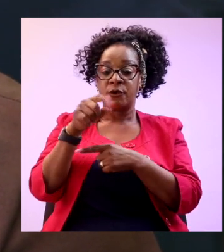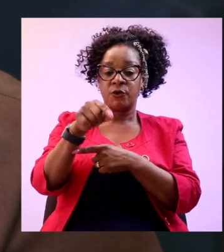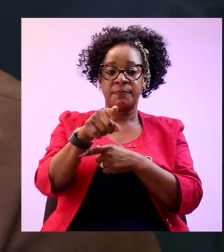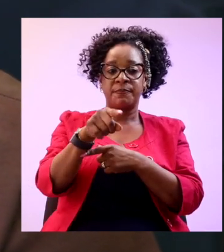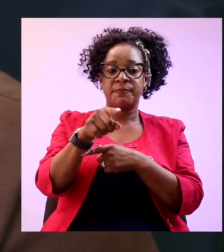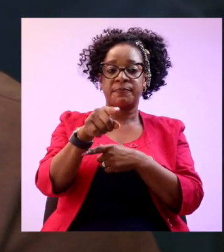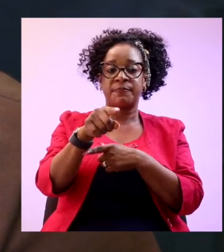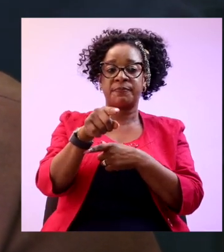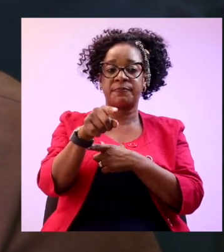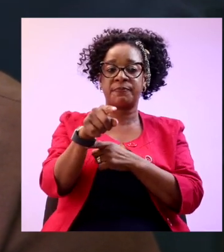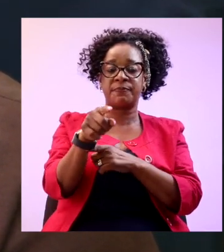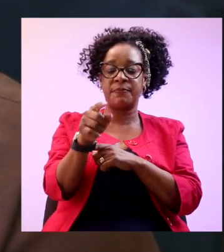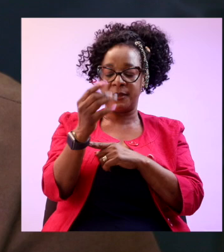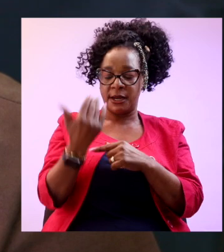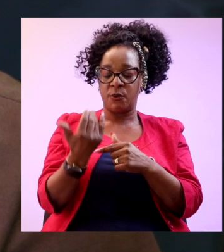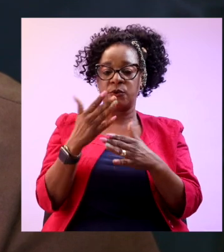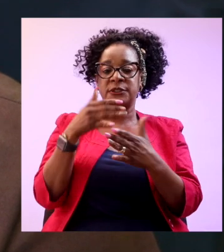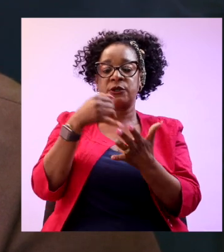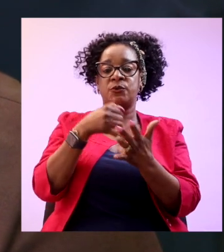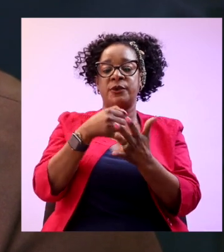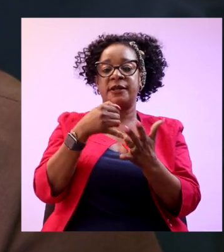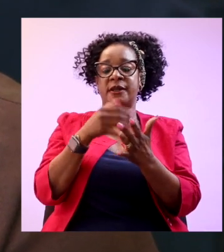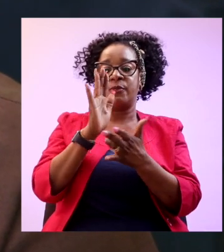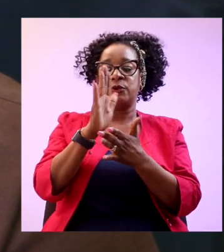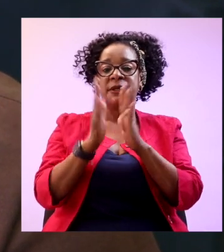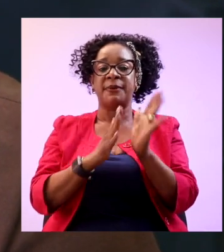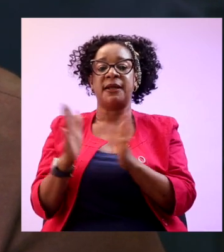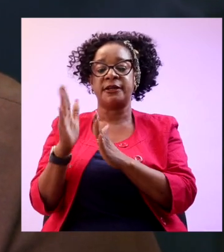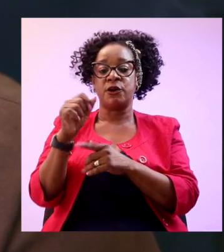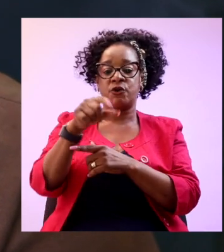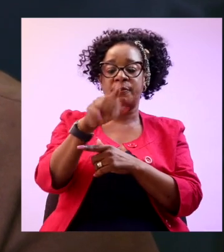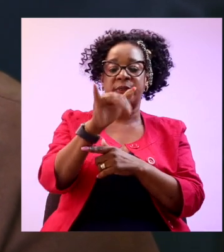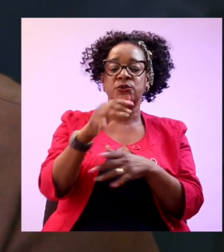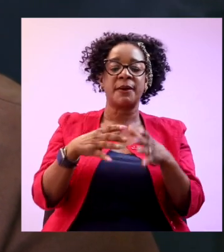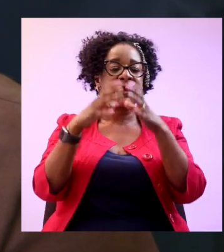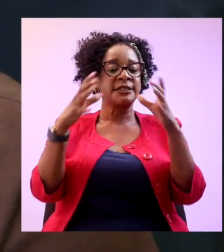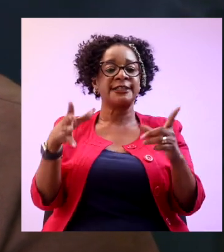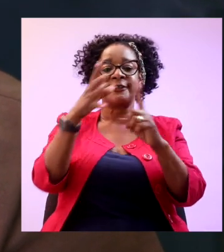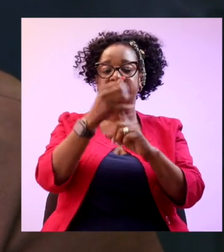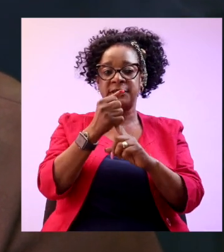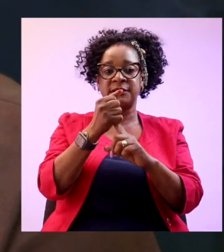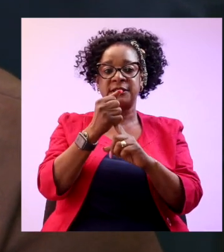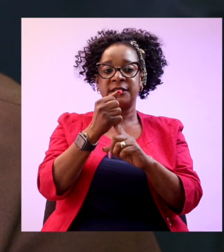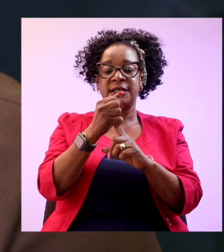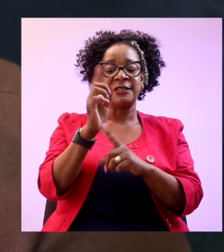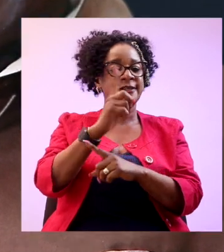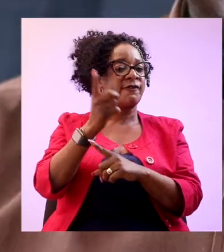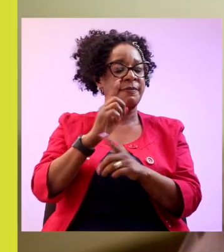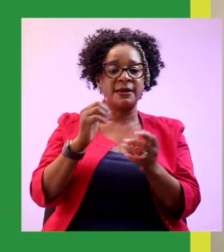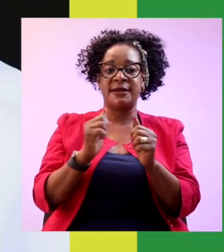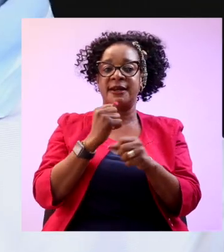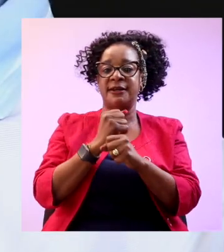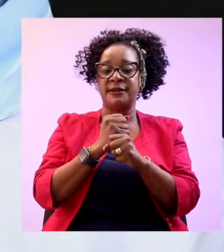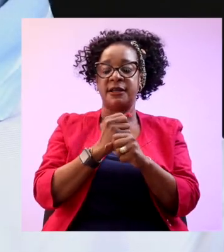this crop was now put among the scheduled crops, and that was a major achievement because it had never been